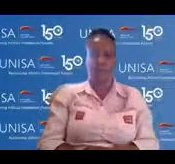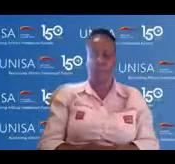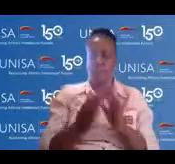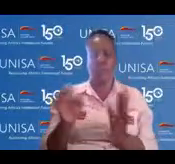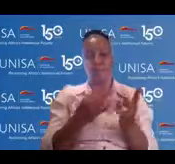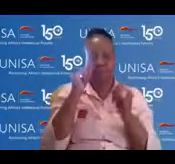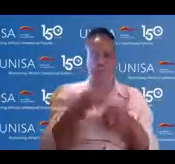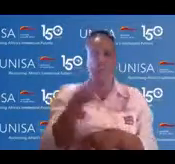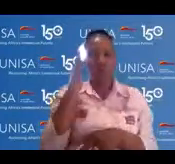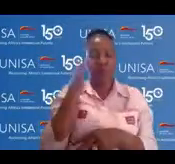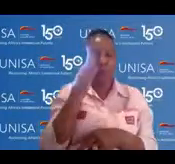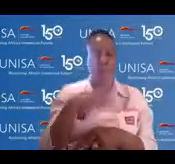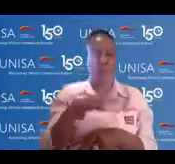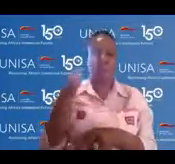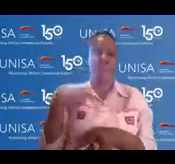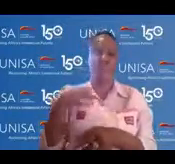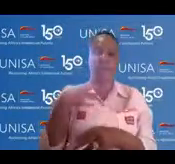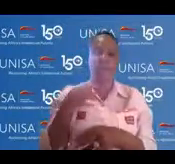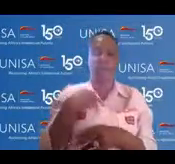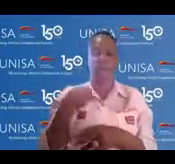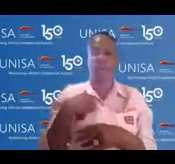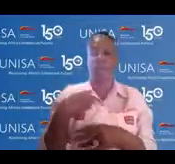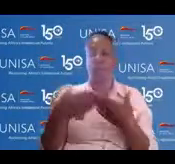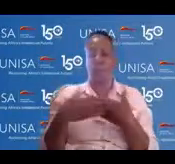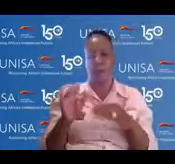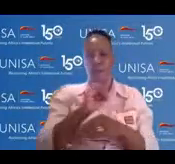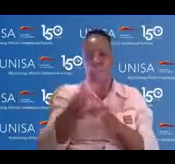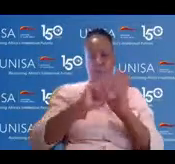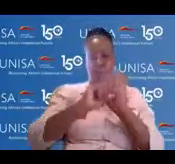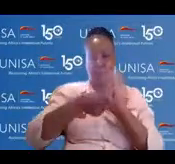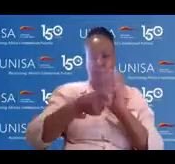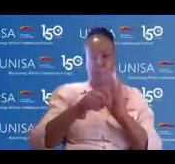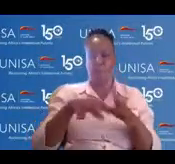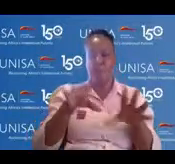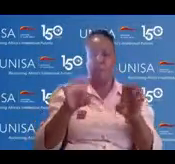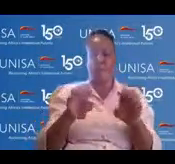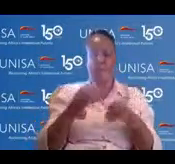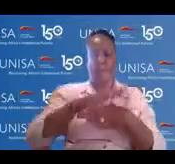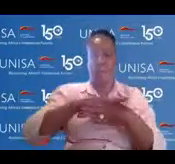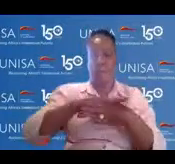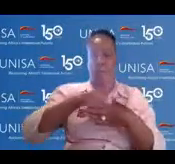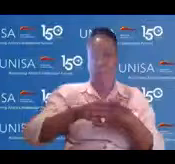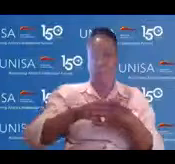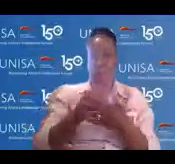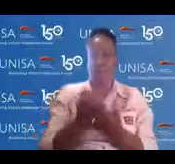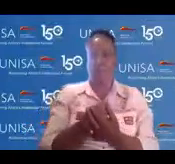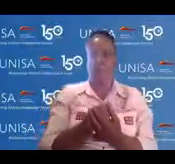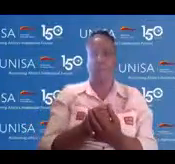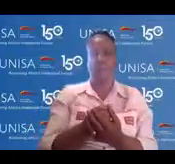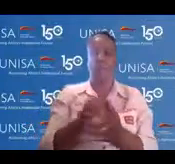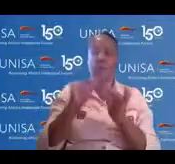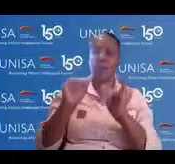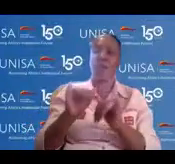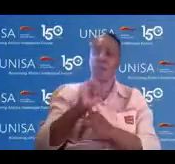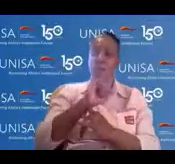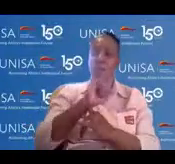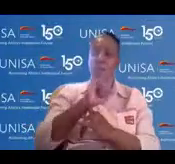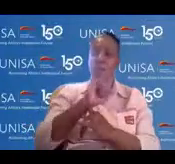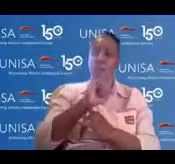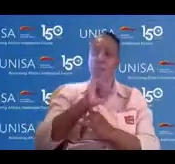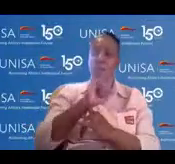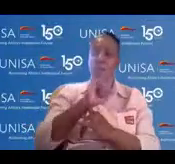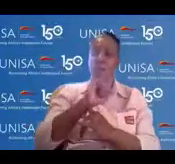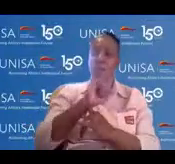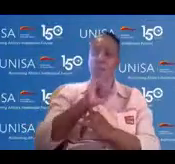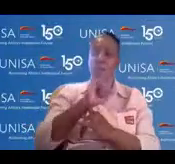disclosing your disability, especially for exam purposes, it remains your responsibility to request or use